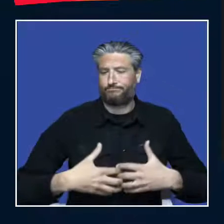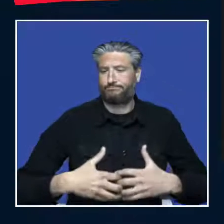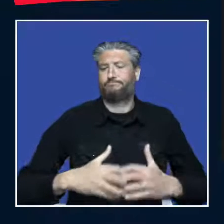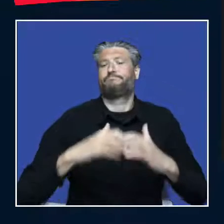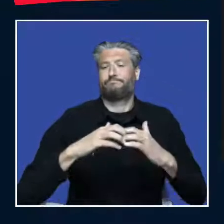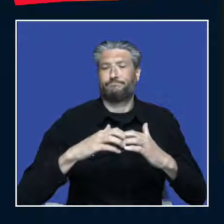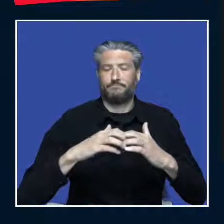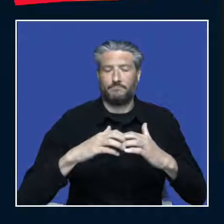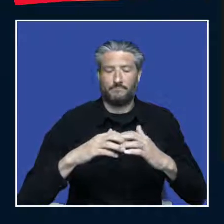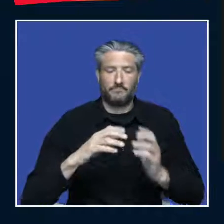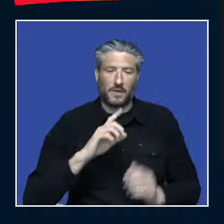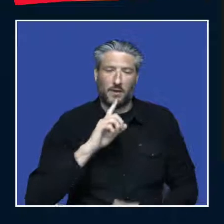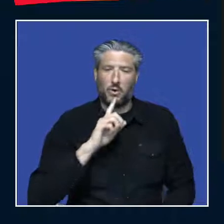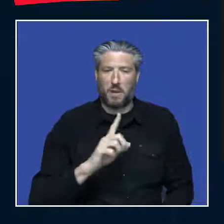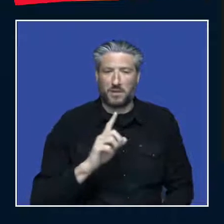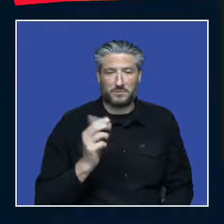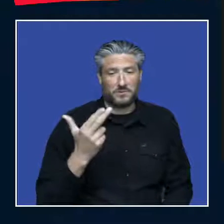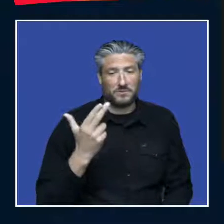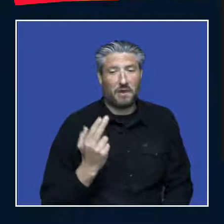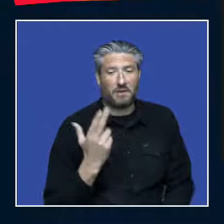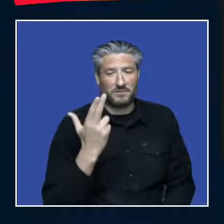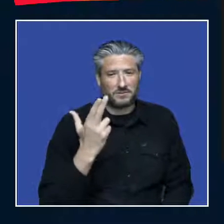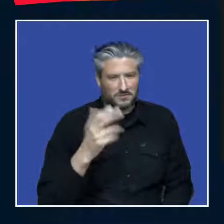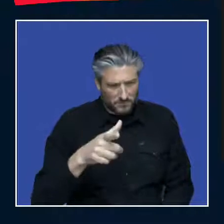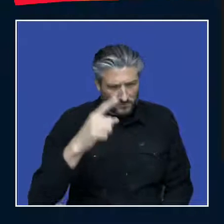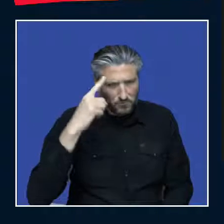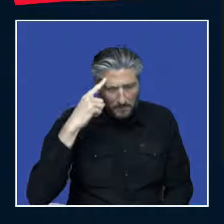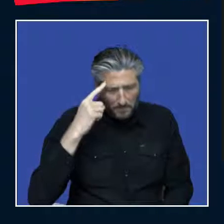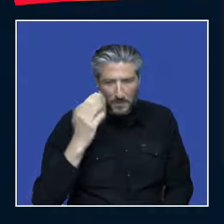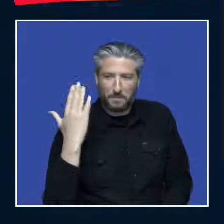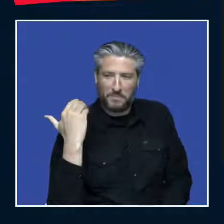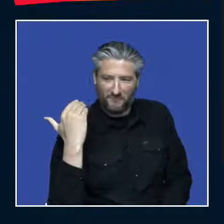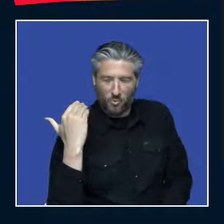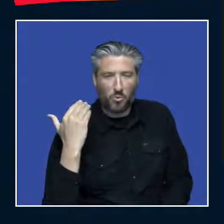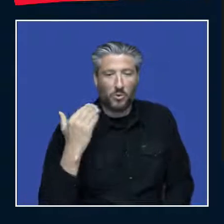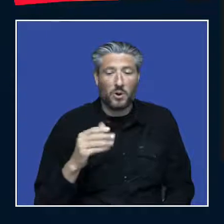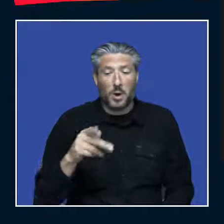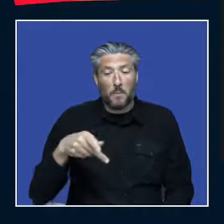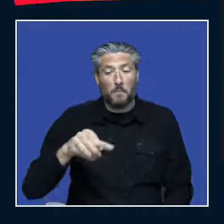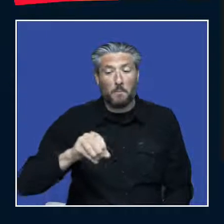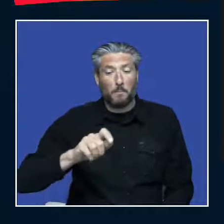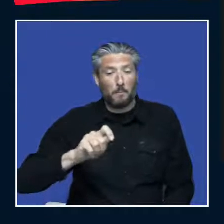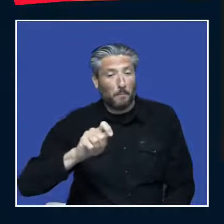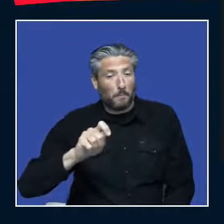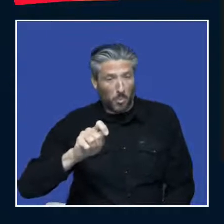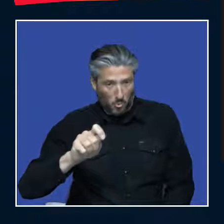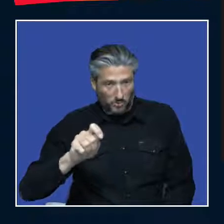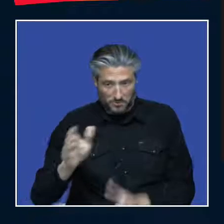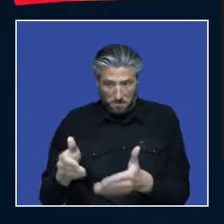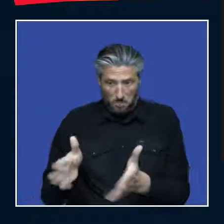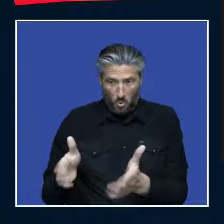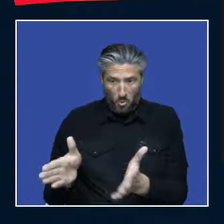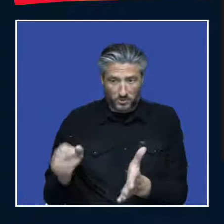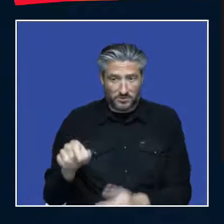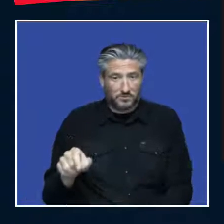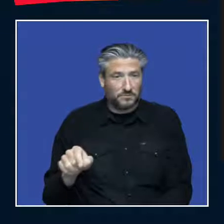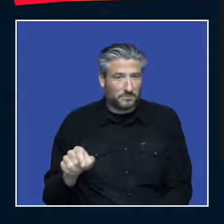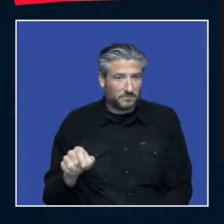port. So startup command is docker run. No, I don't need that here. I can just add the